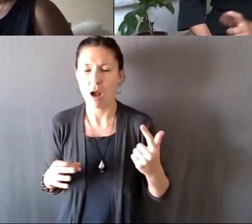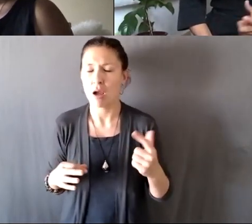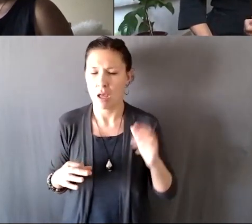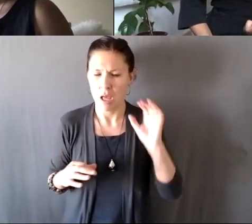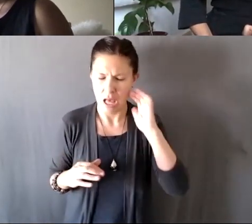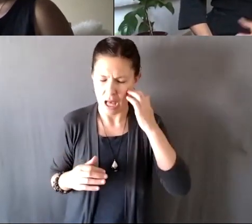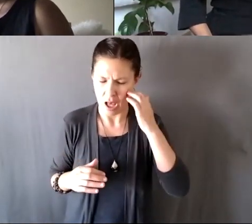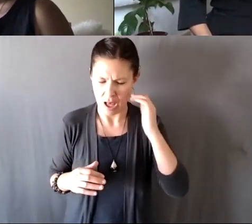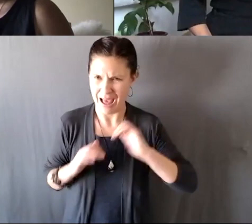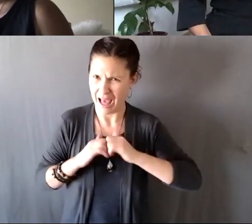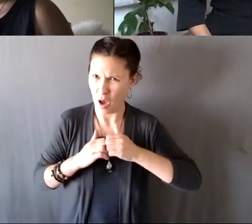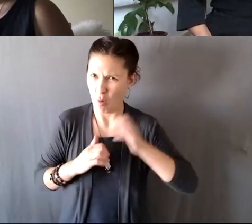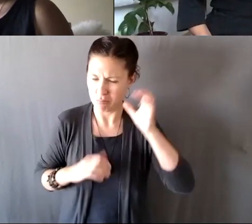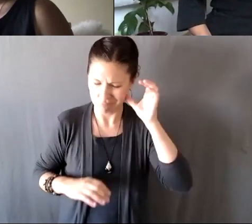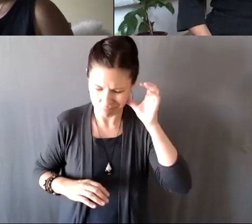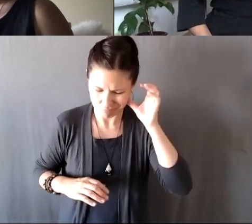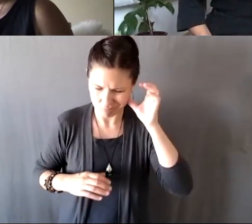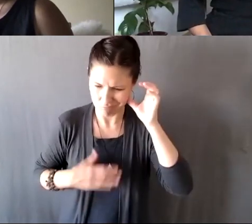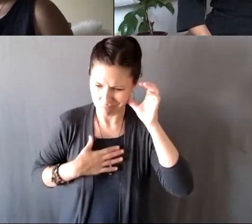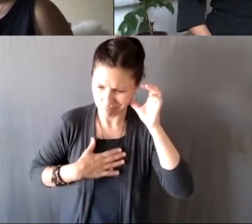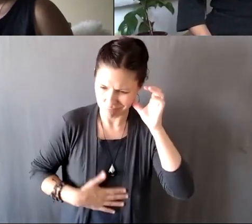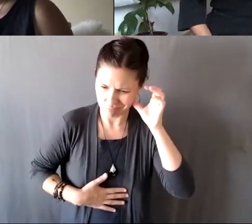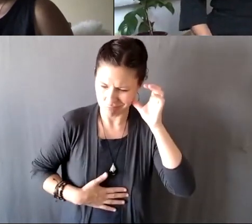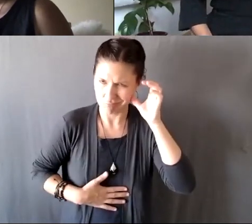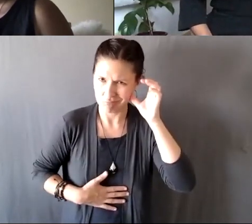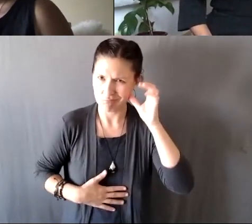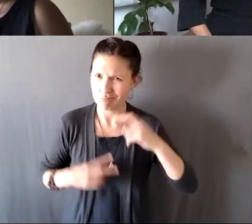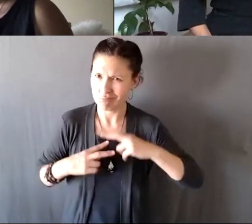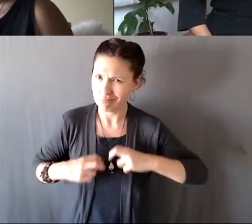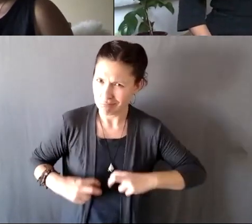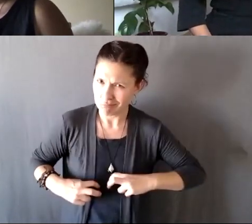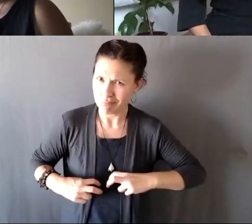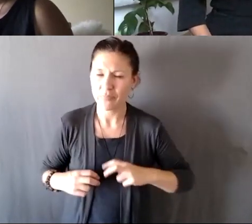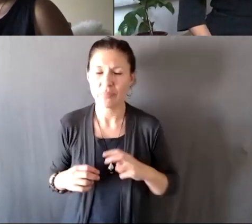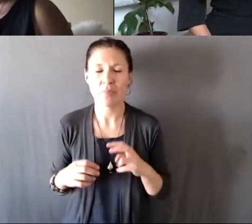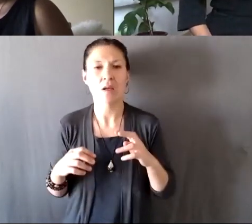be critical and to